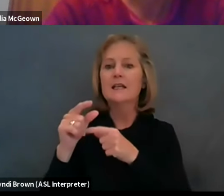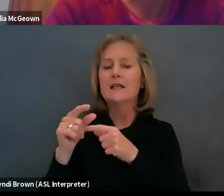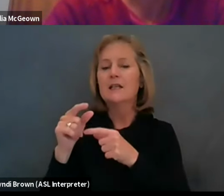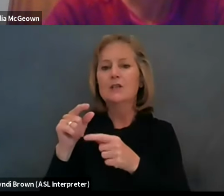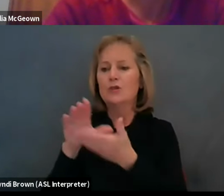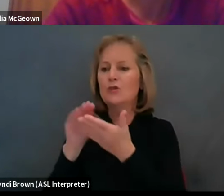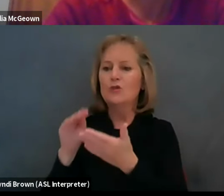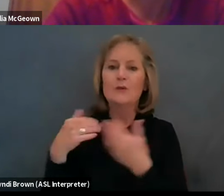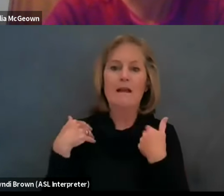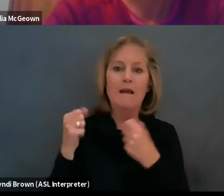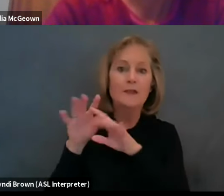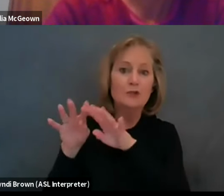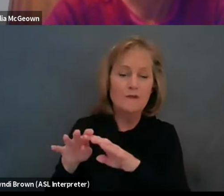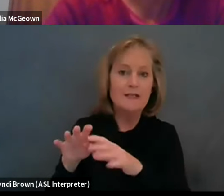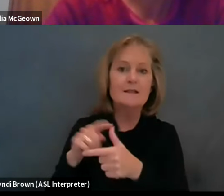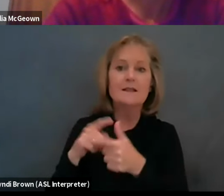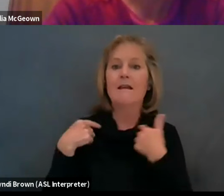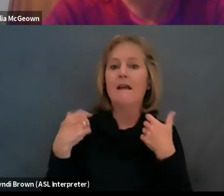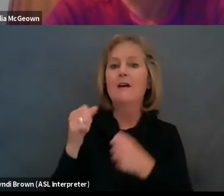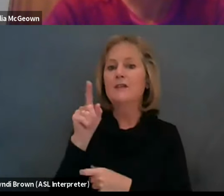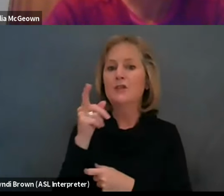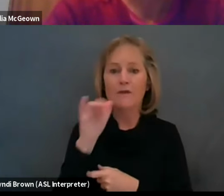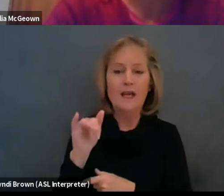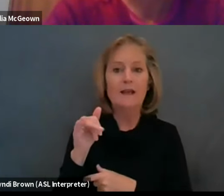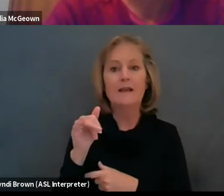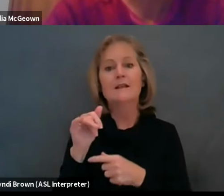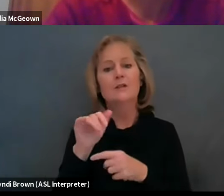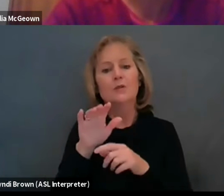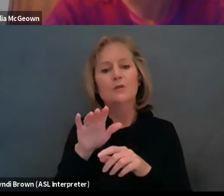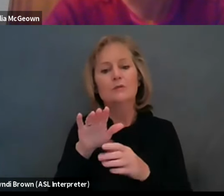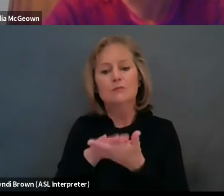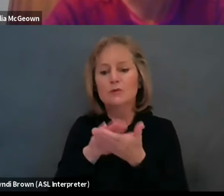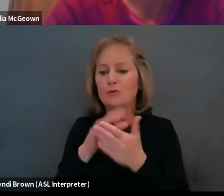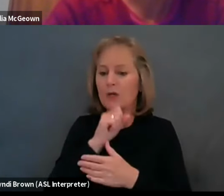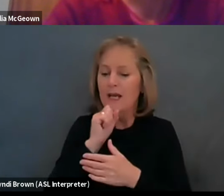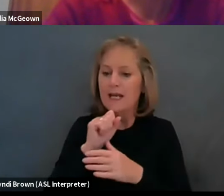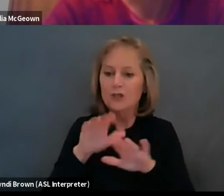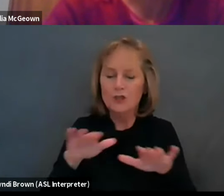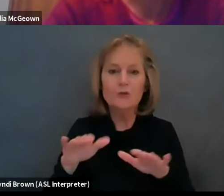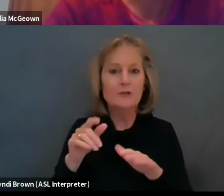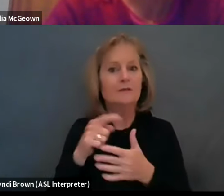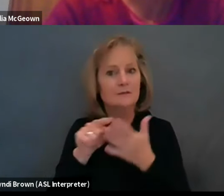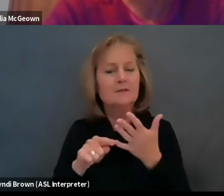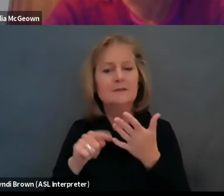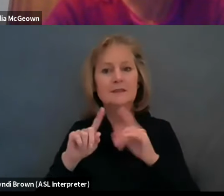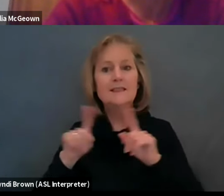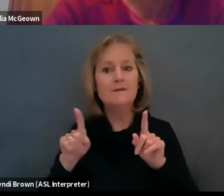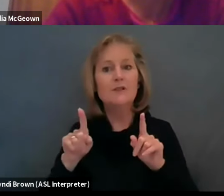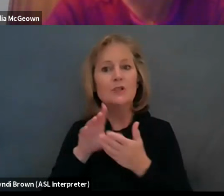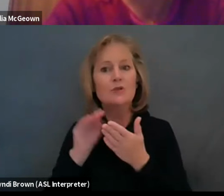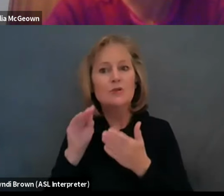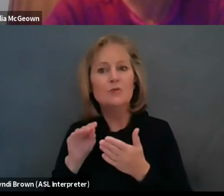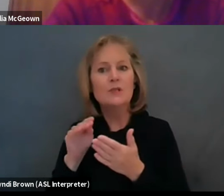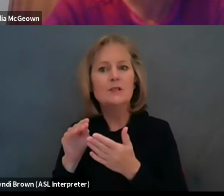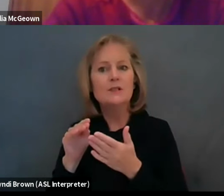student health surveys, health behavior, school-age children study, HSBC. There are different student